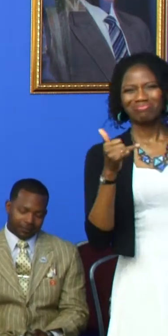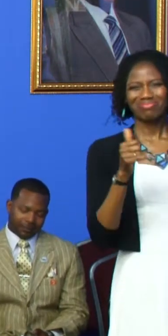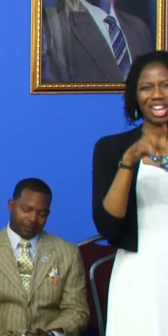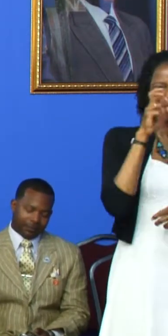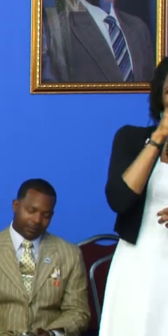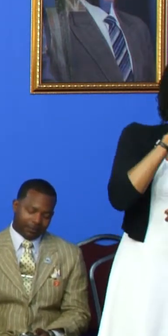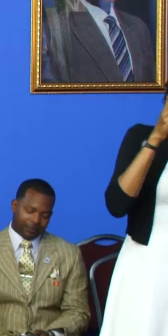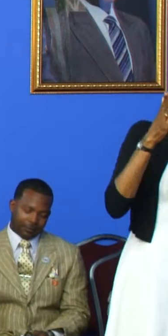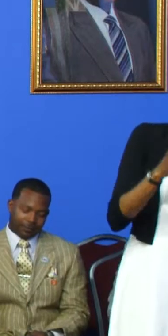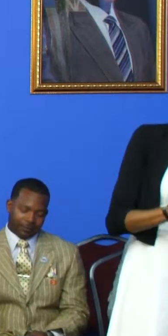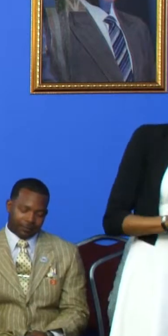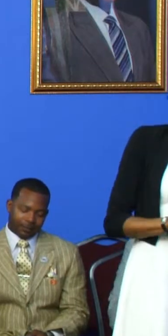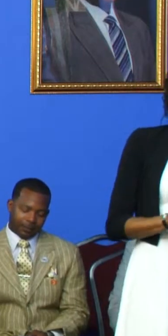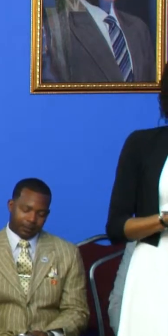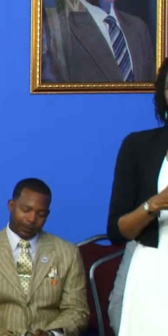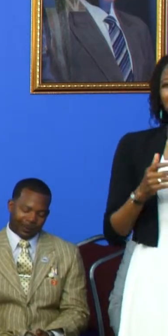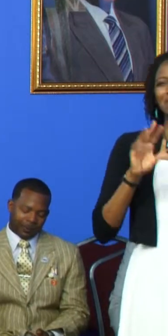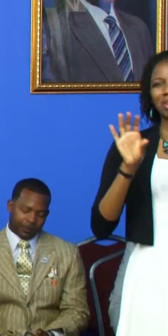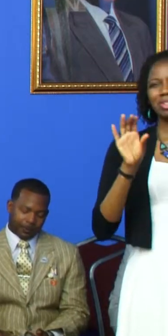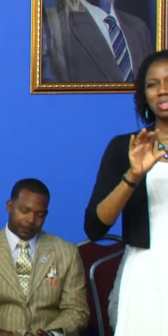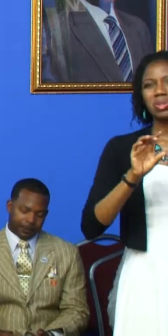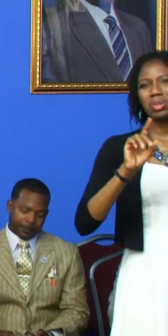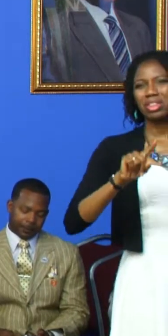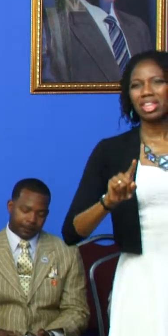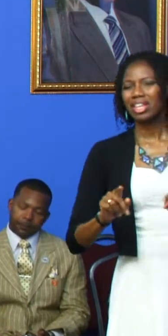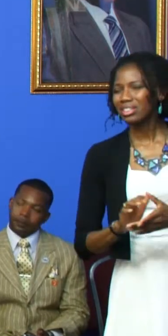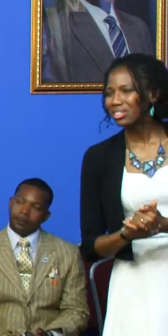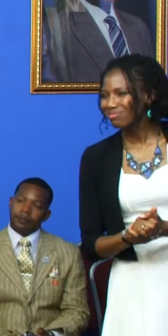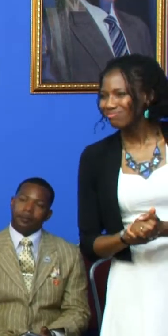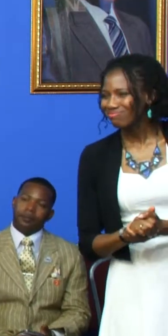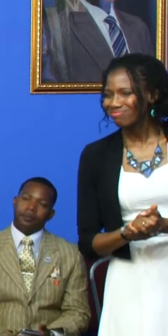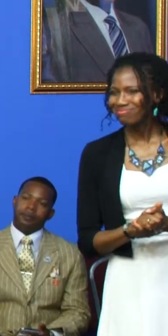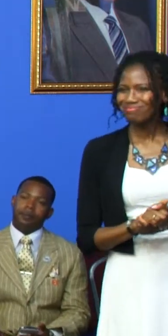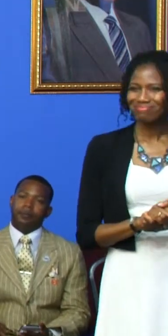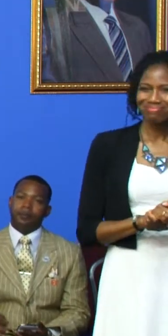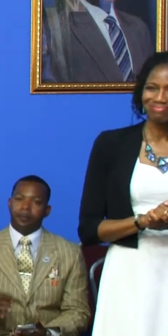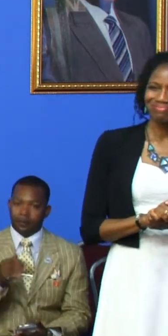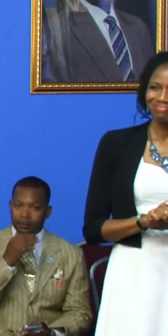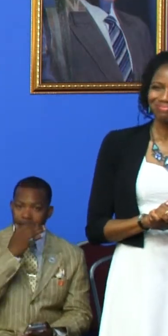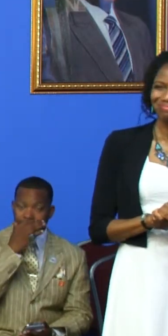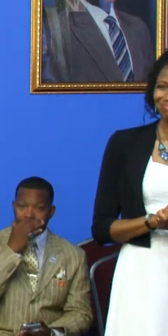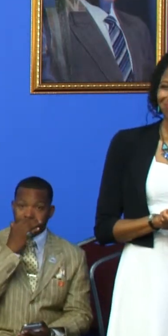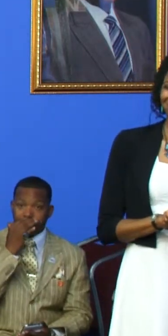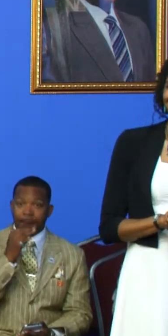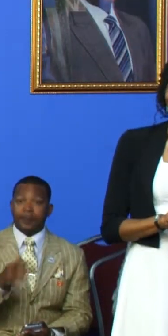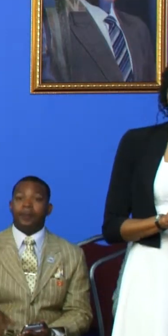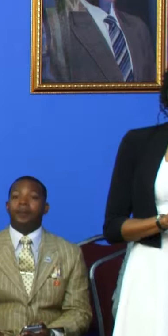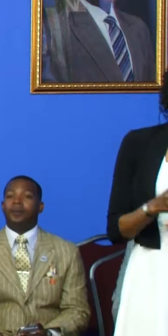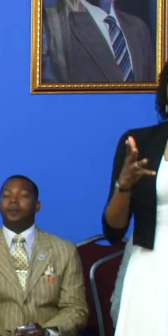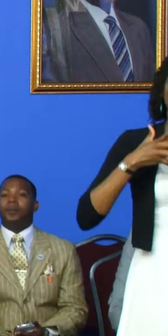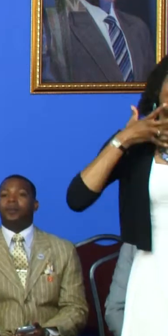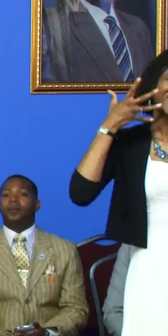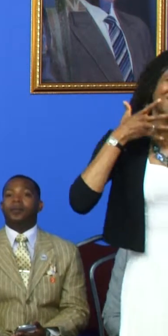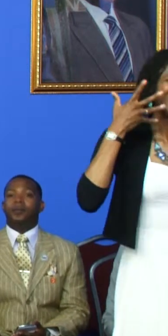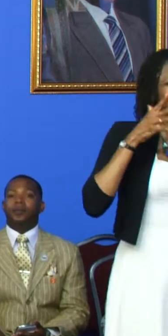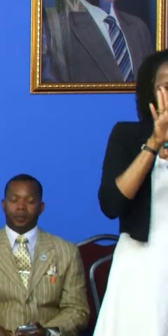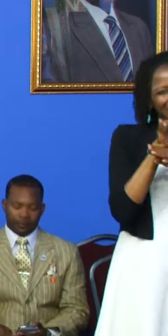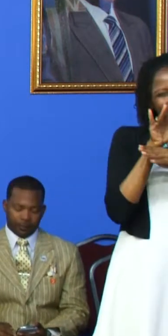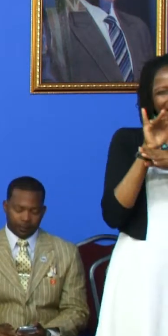Worshiping golden calves. They ain't but the gold grids all in the mouth. Just grinning and